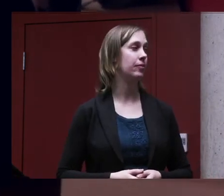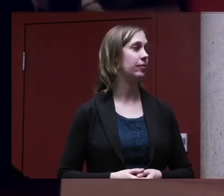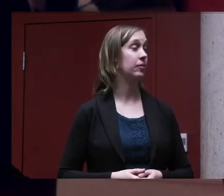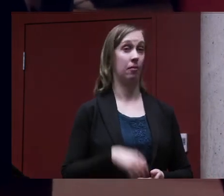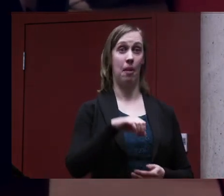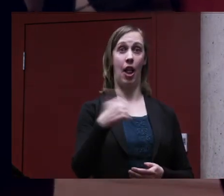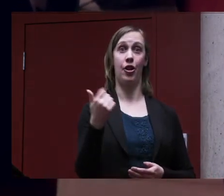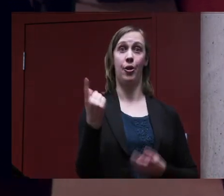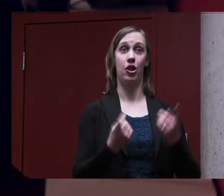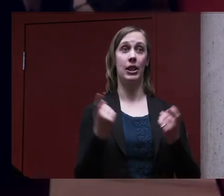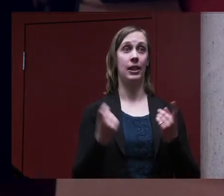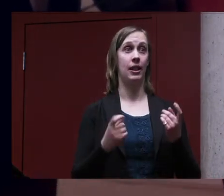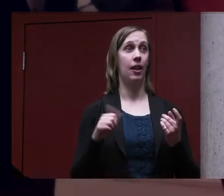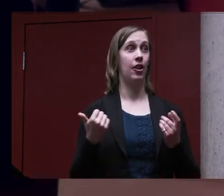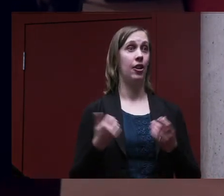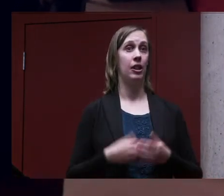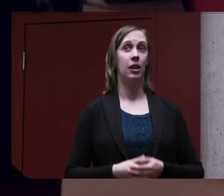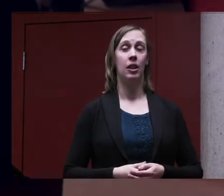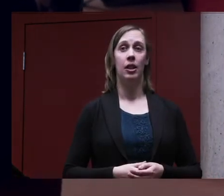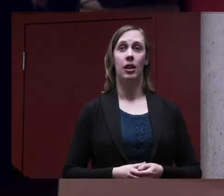Another question?